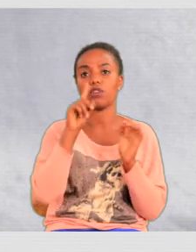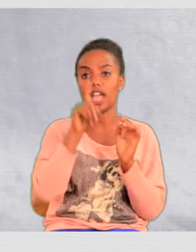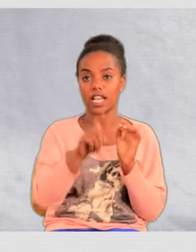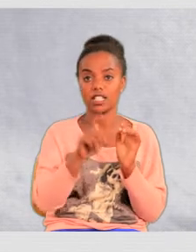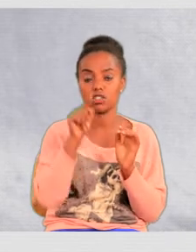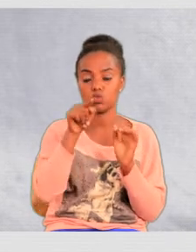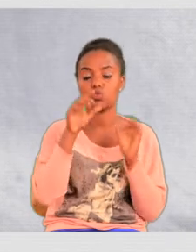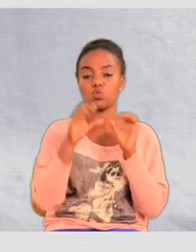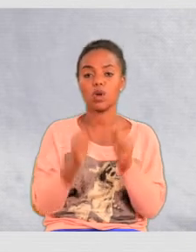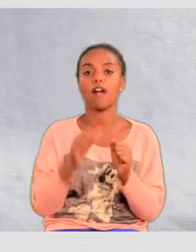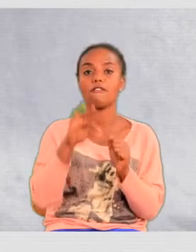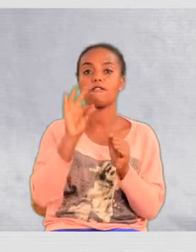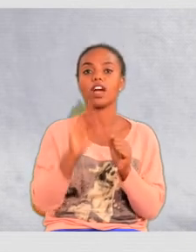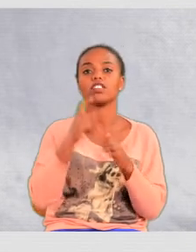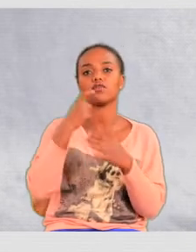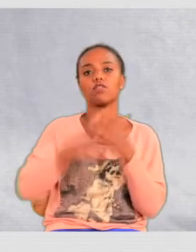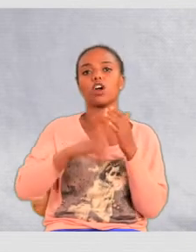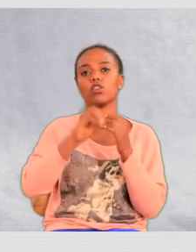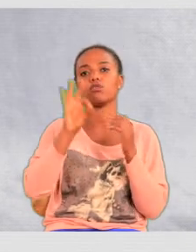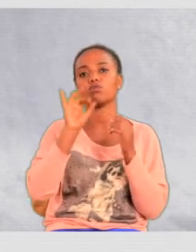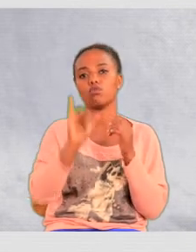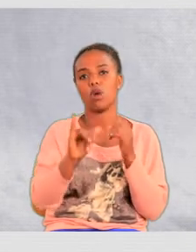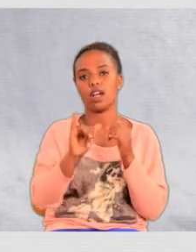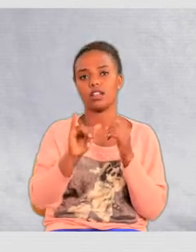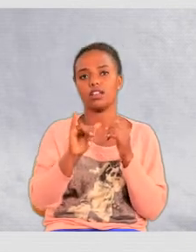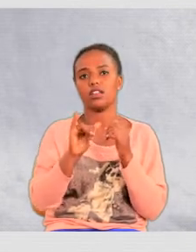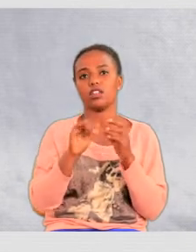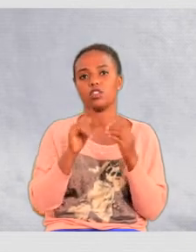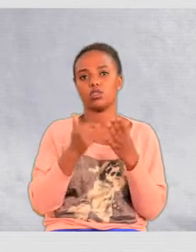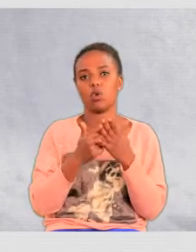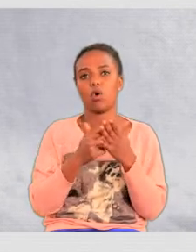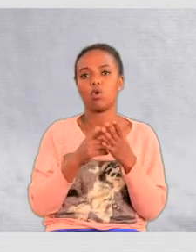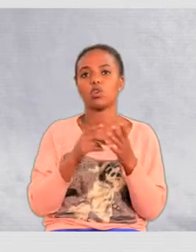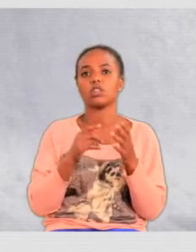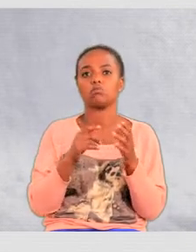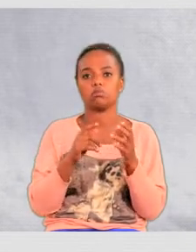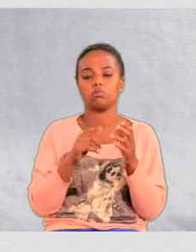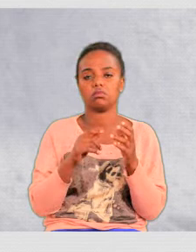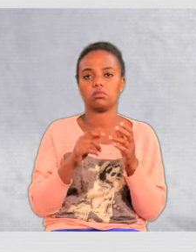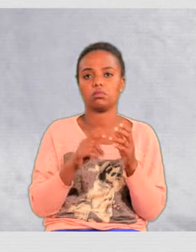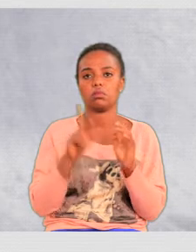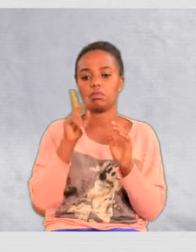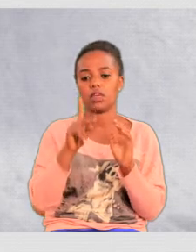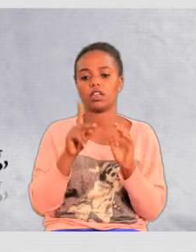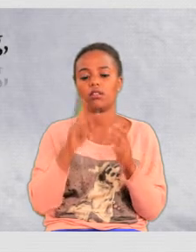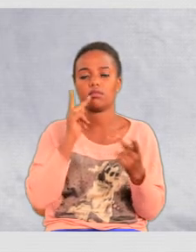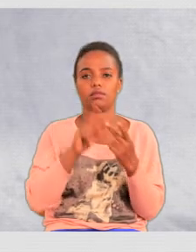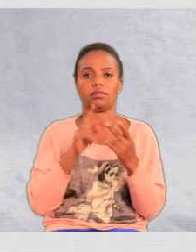can find value of y, so that the property is satisfied. So let's see example for this.